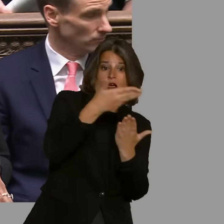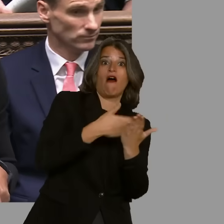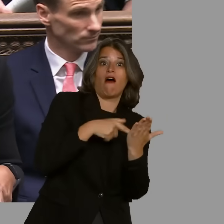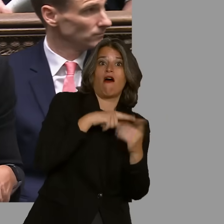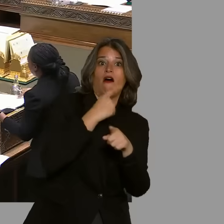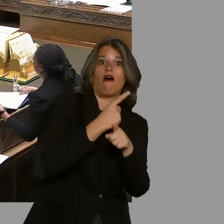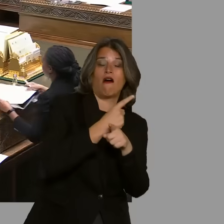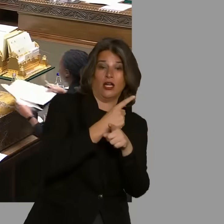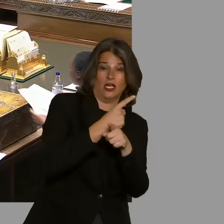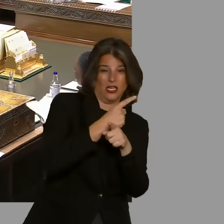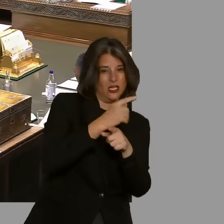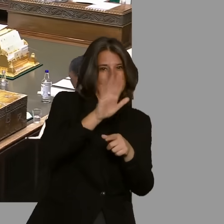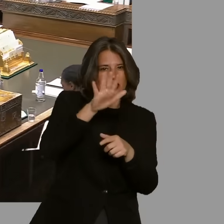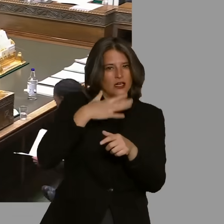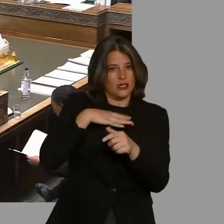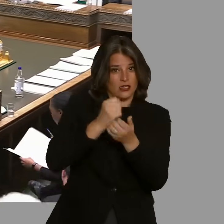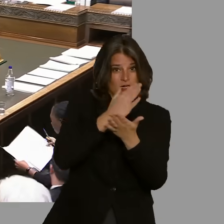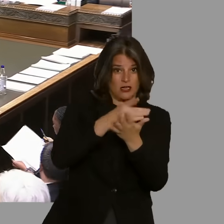the CPS?